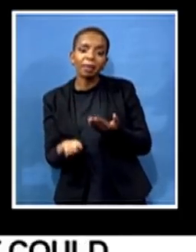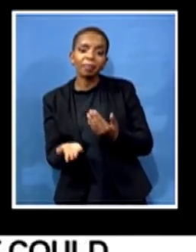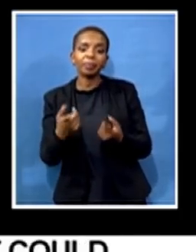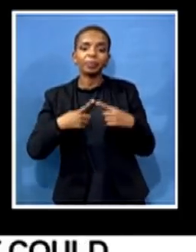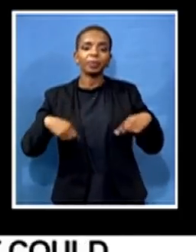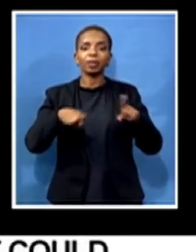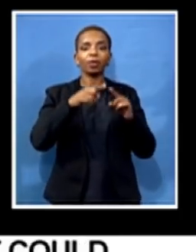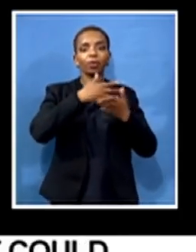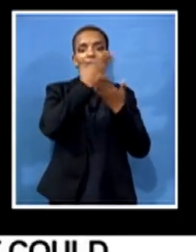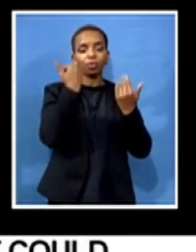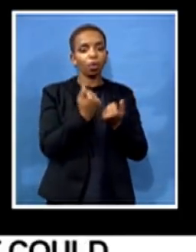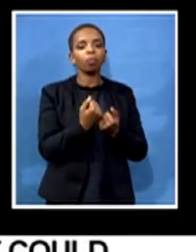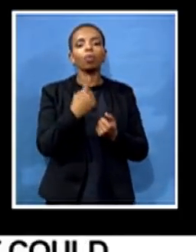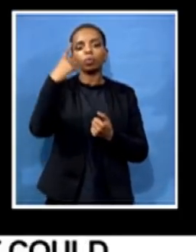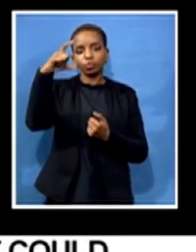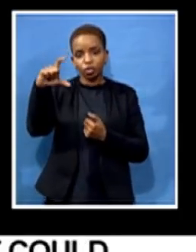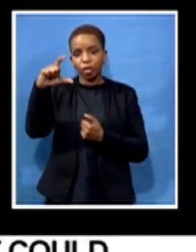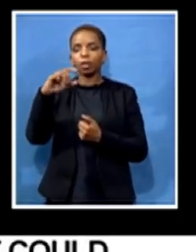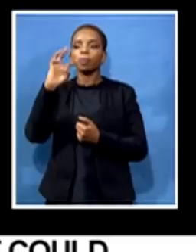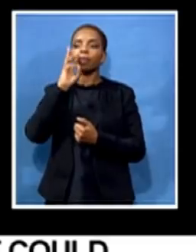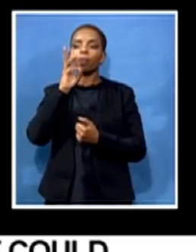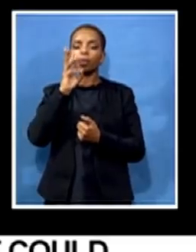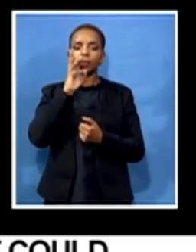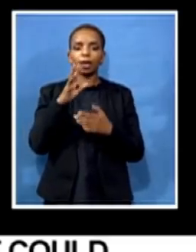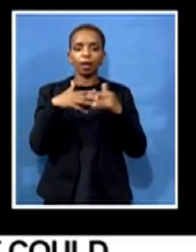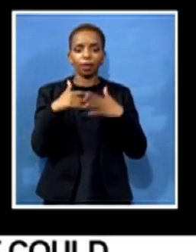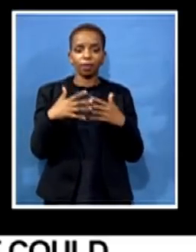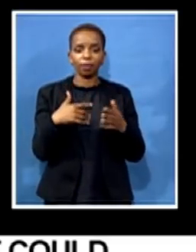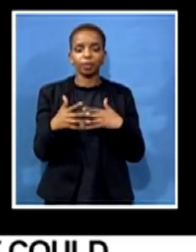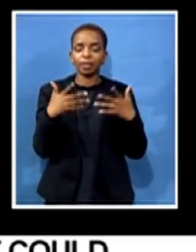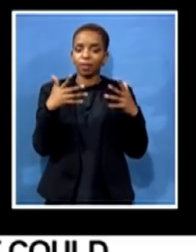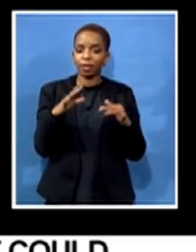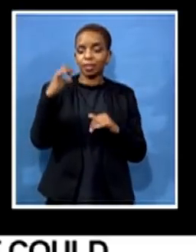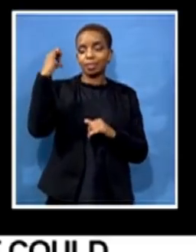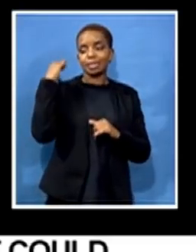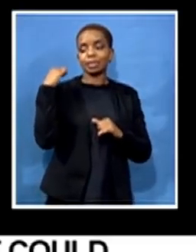affairs. And we had a long meeting yesterday with the